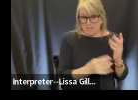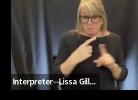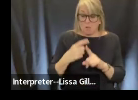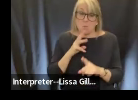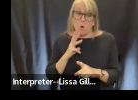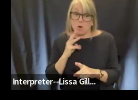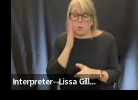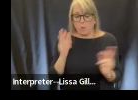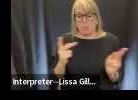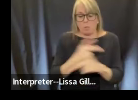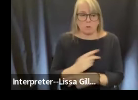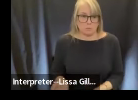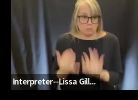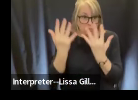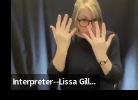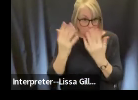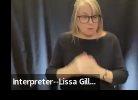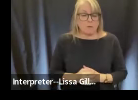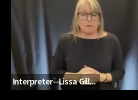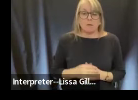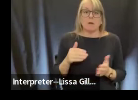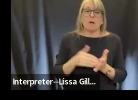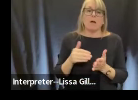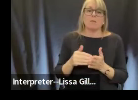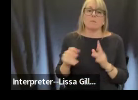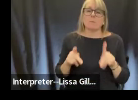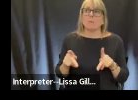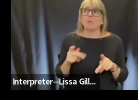up. There is oftentimes people talk about